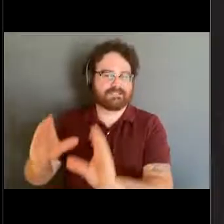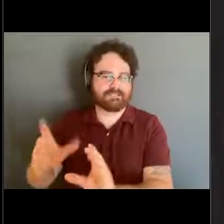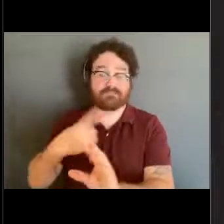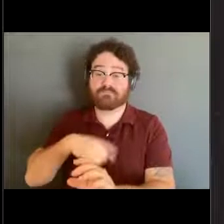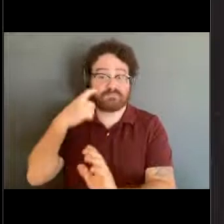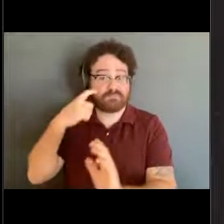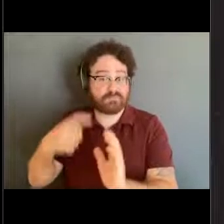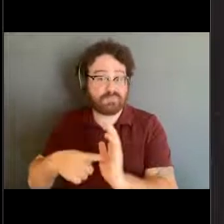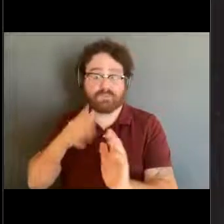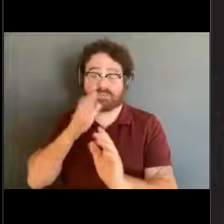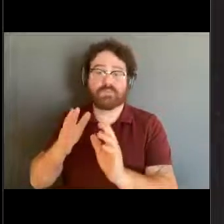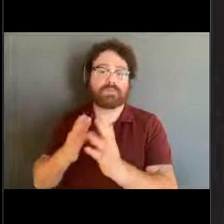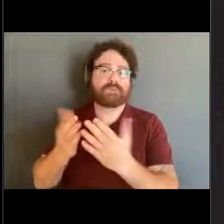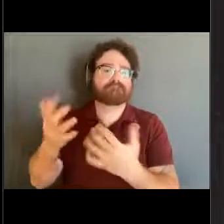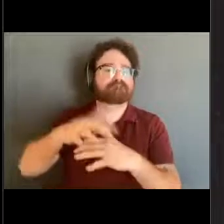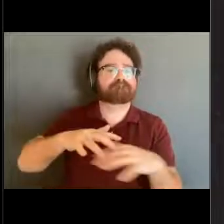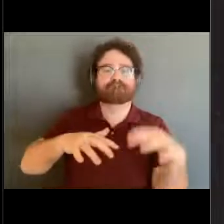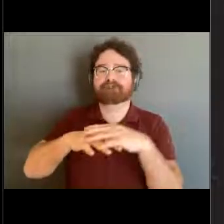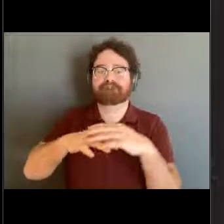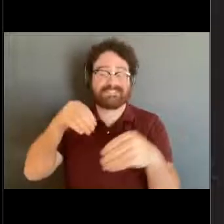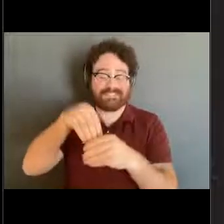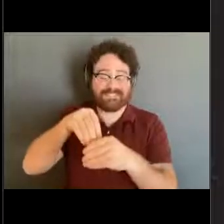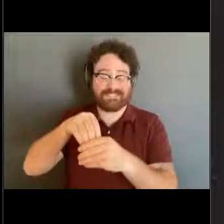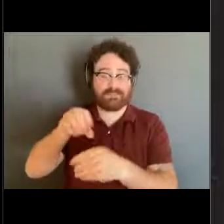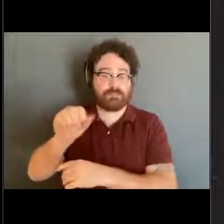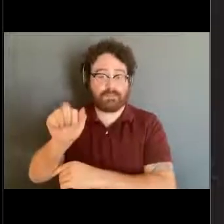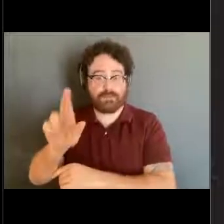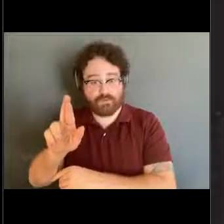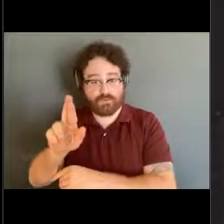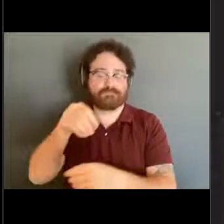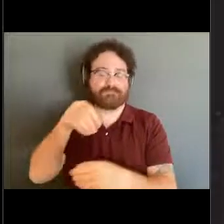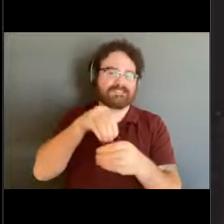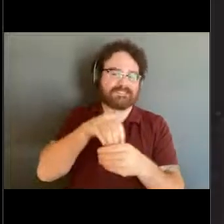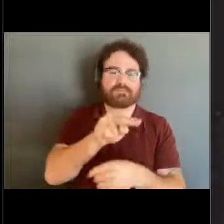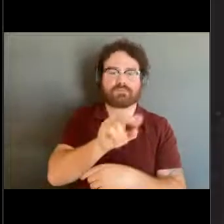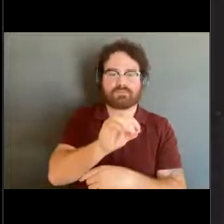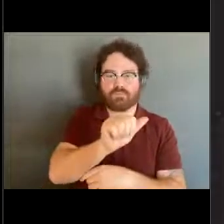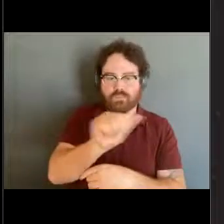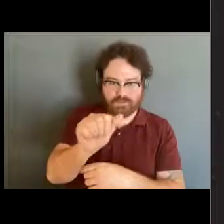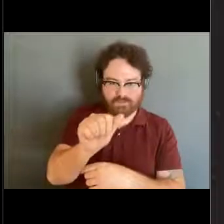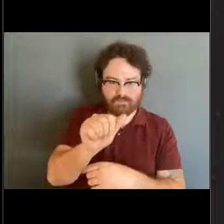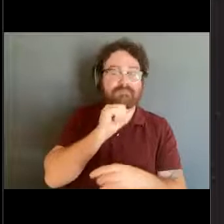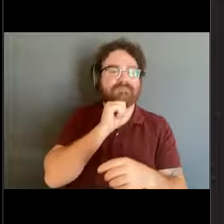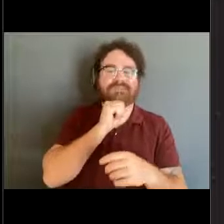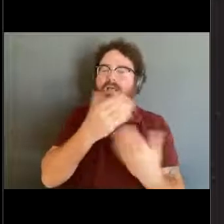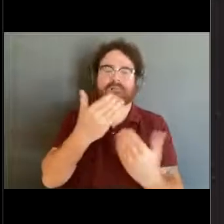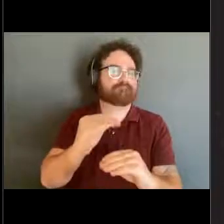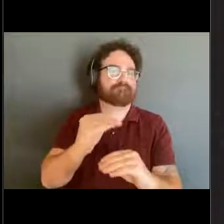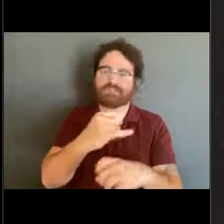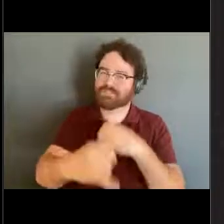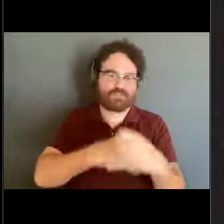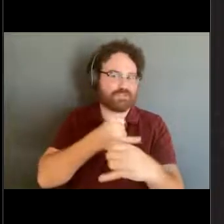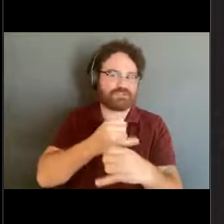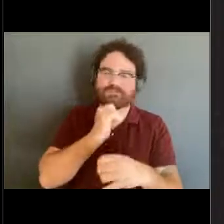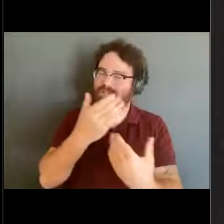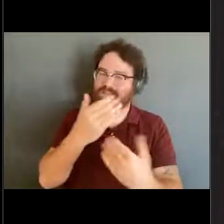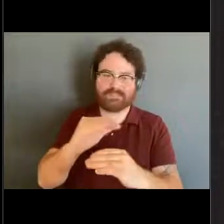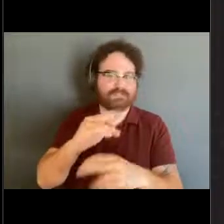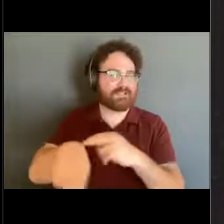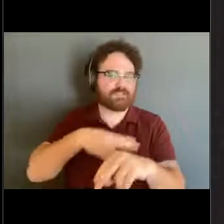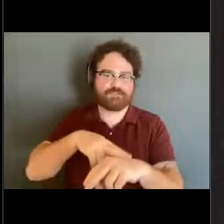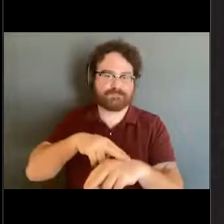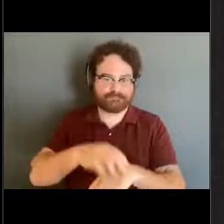extend within OAR, and they extend outside, both nationally and internationally.